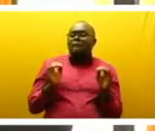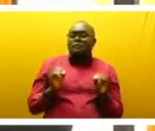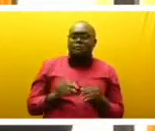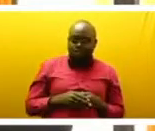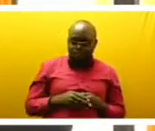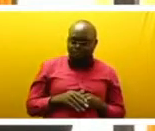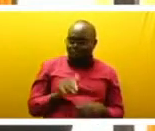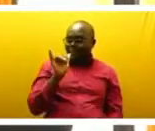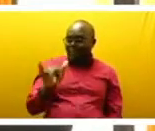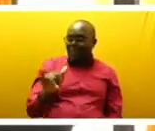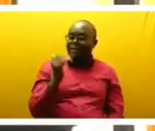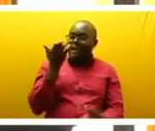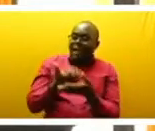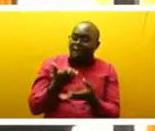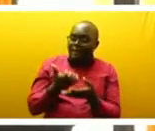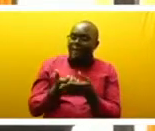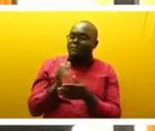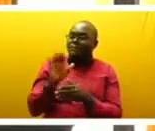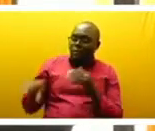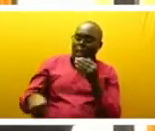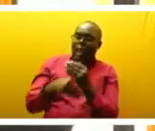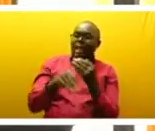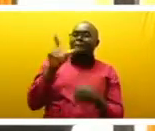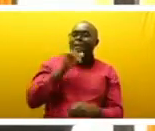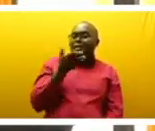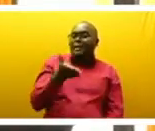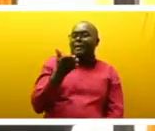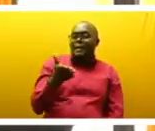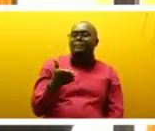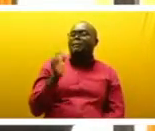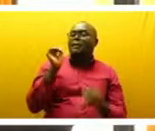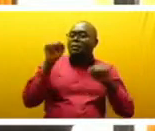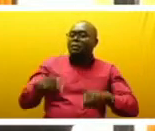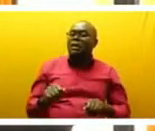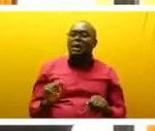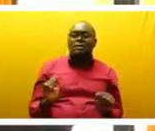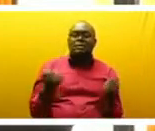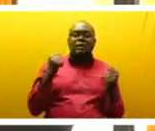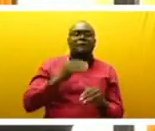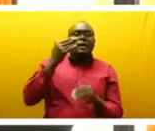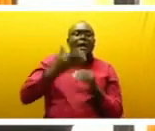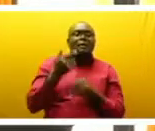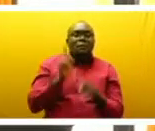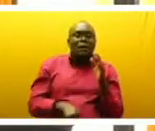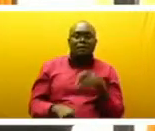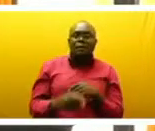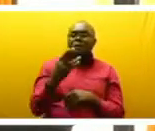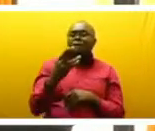And that evidence which we are next and referred to, we can now safely conclude that the